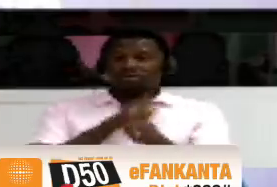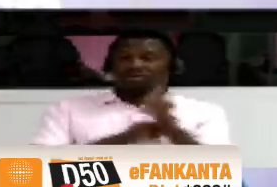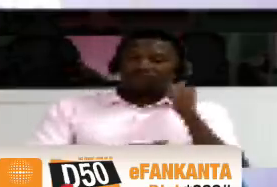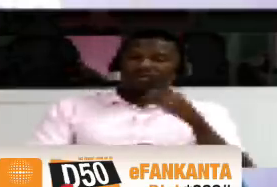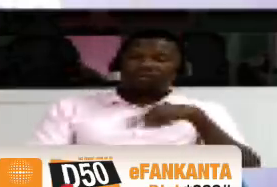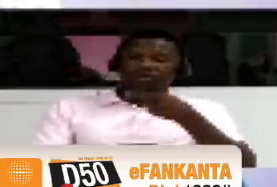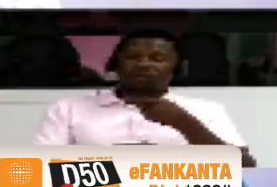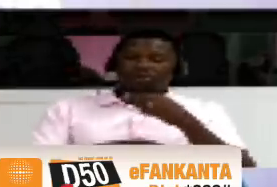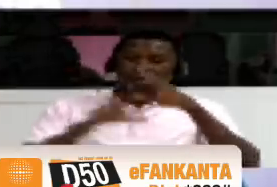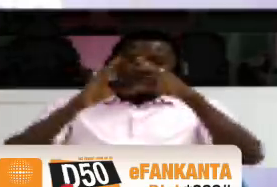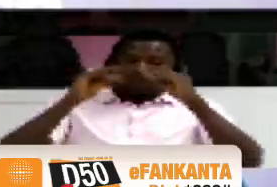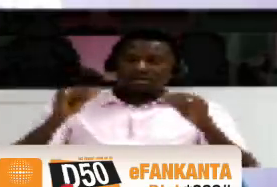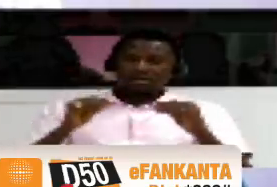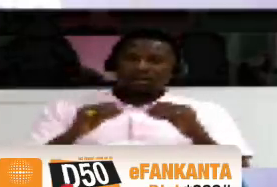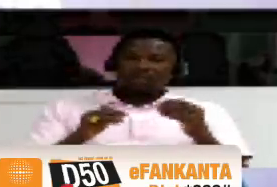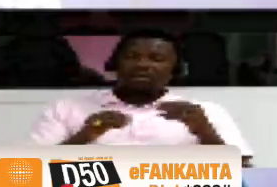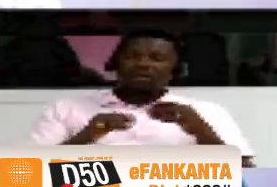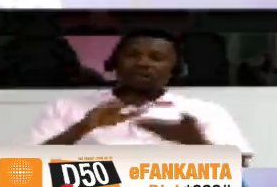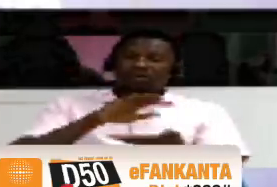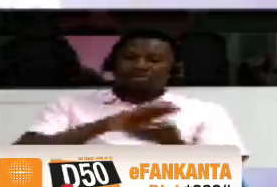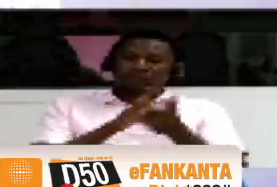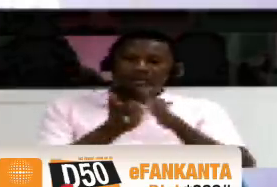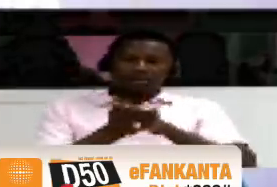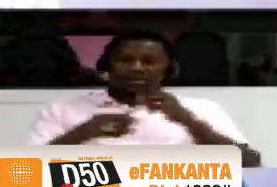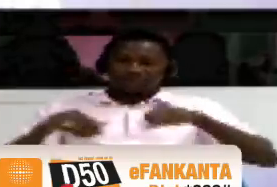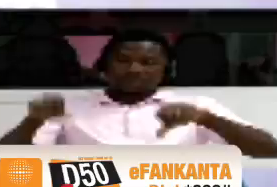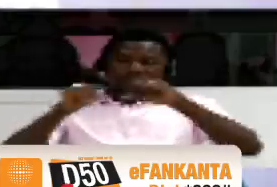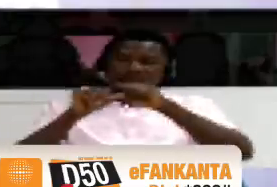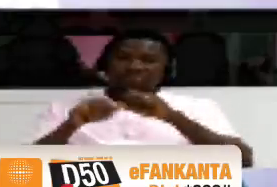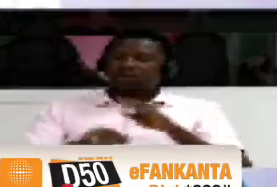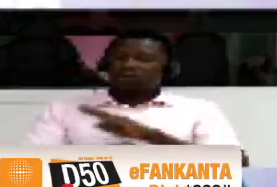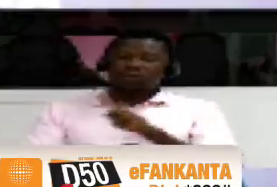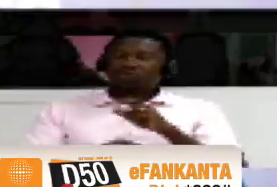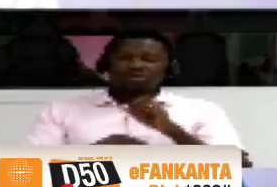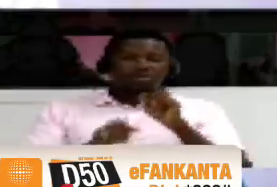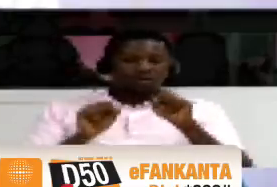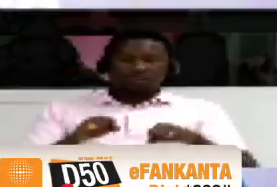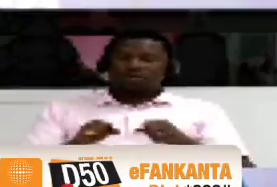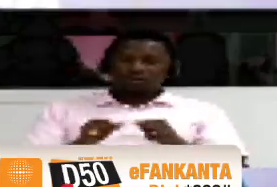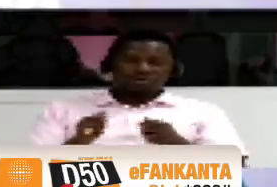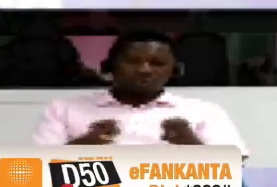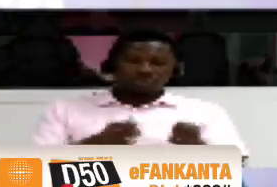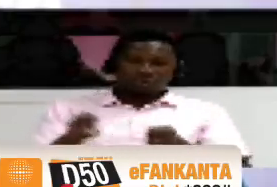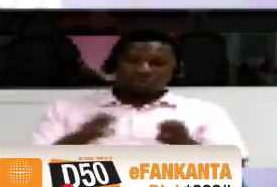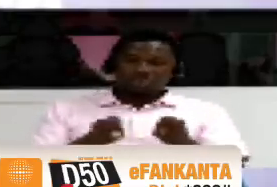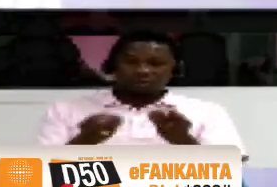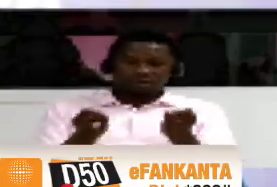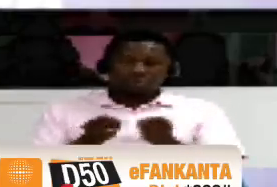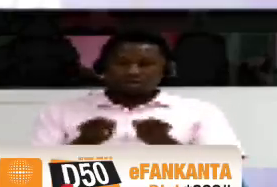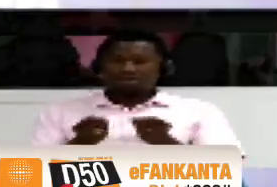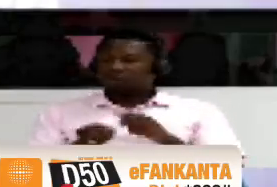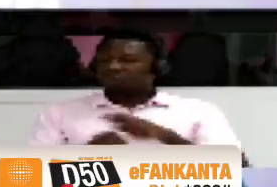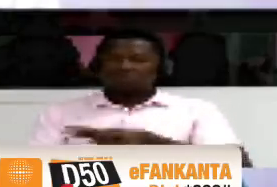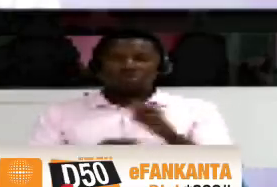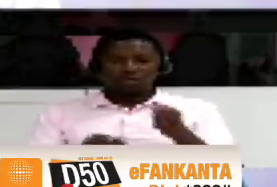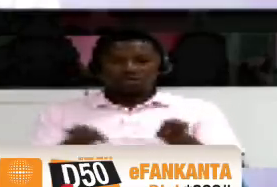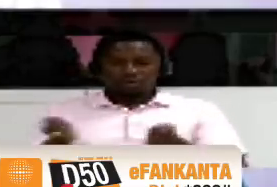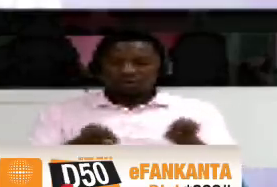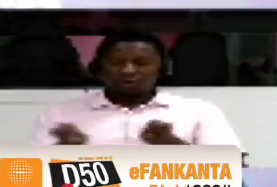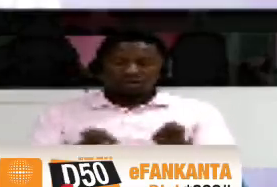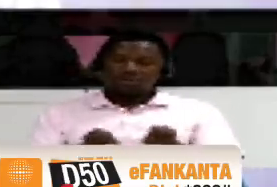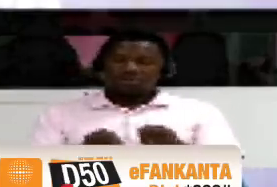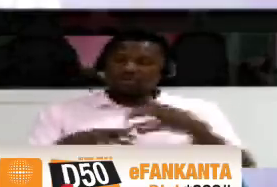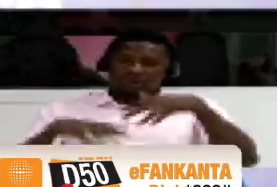house at the market end. We could no longer control the students. We could no longer control the crowd. The number